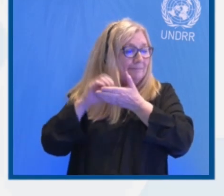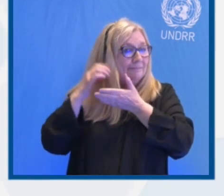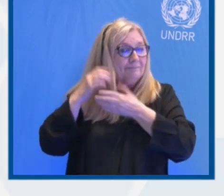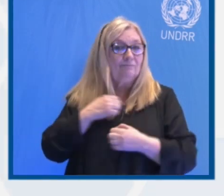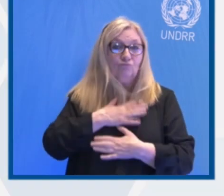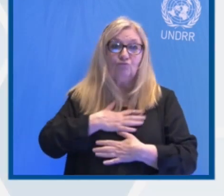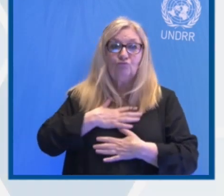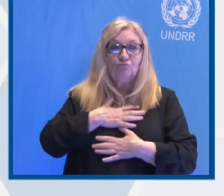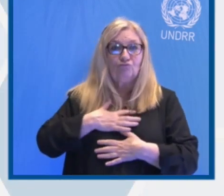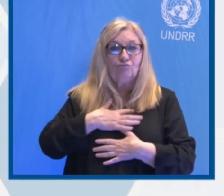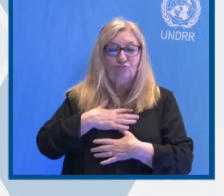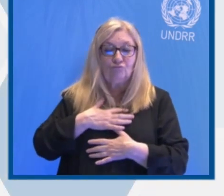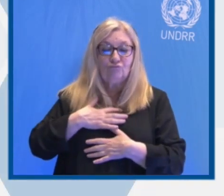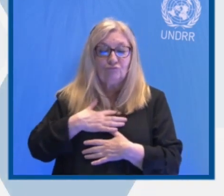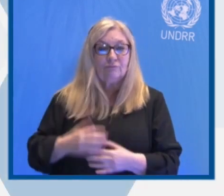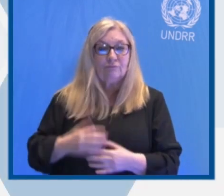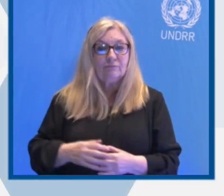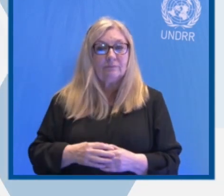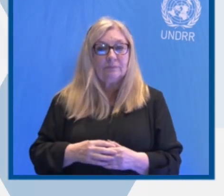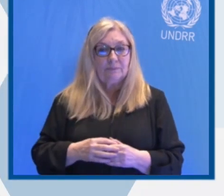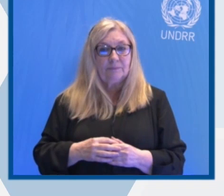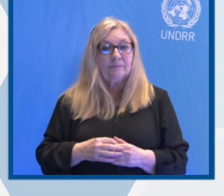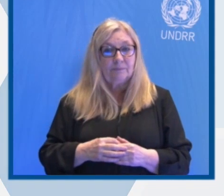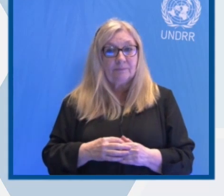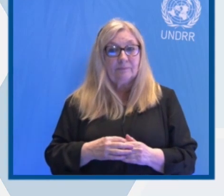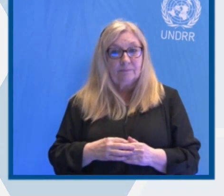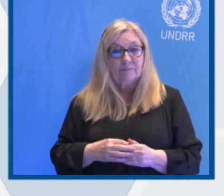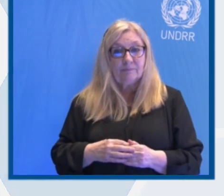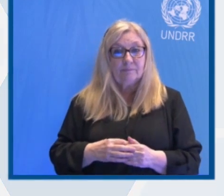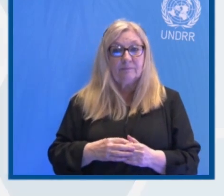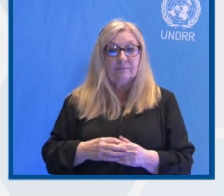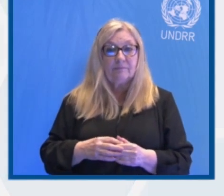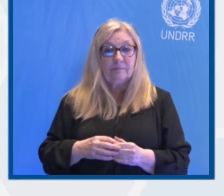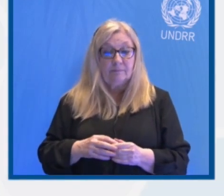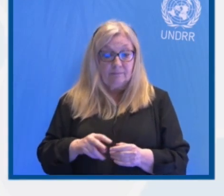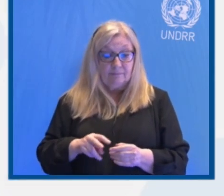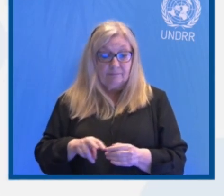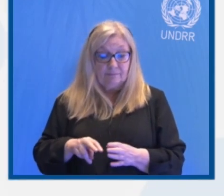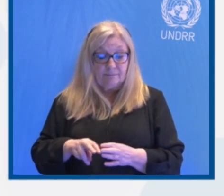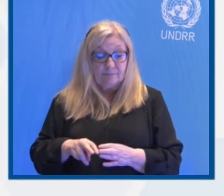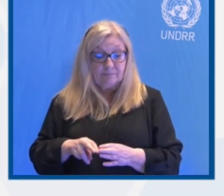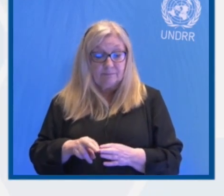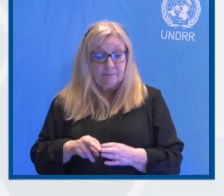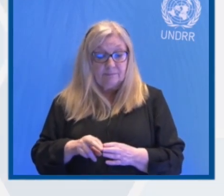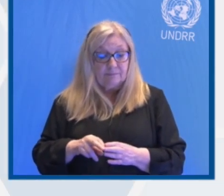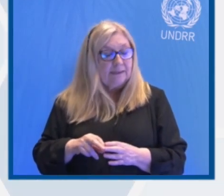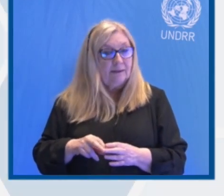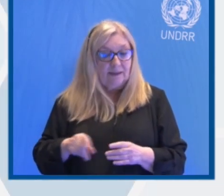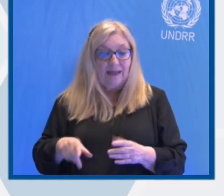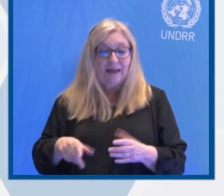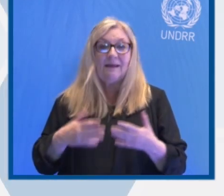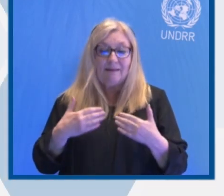achieving the target D of the Sendai framework, but also help economic growth, which is very